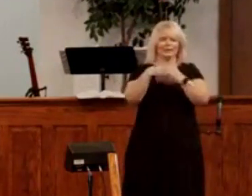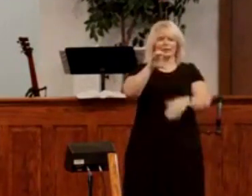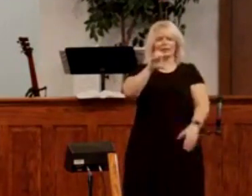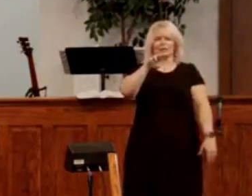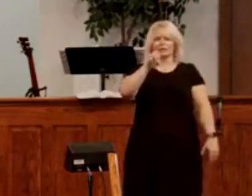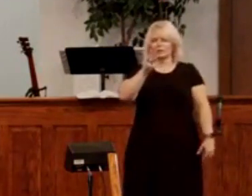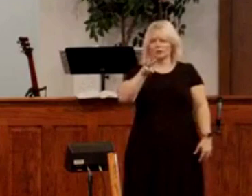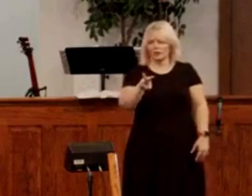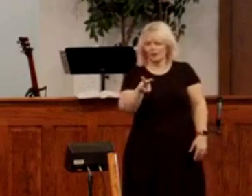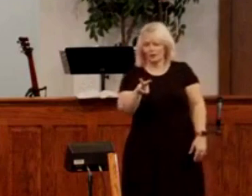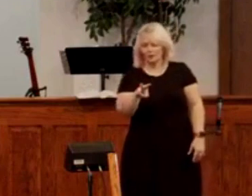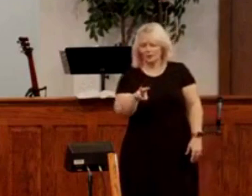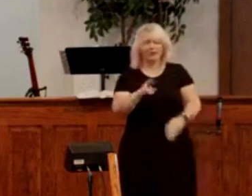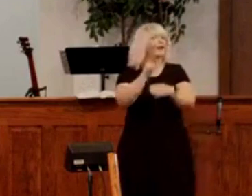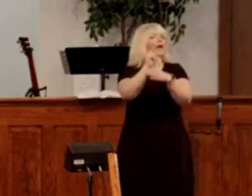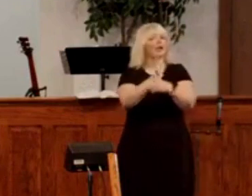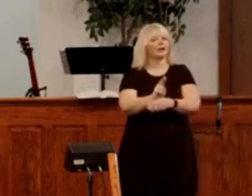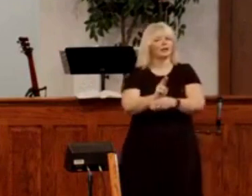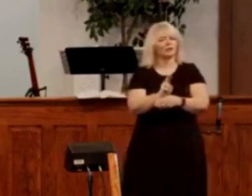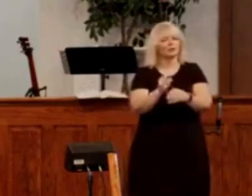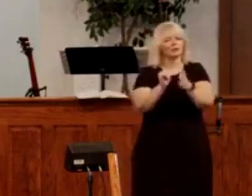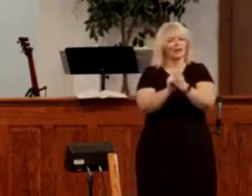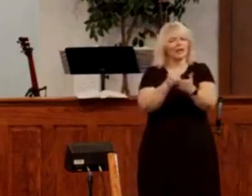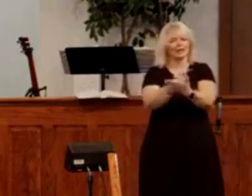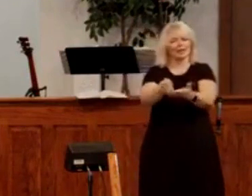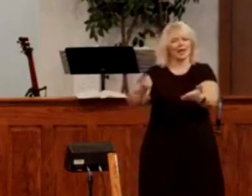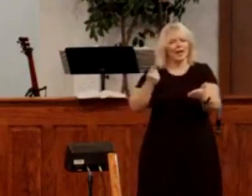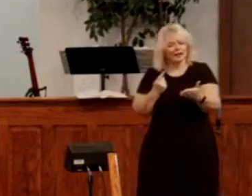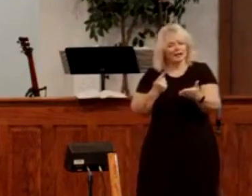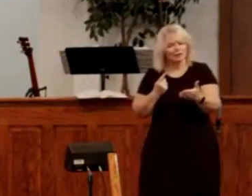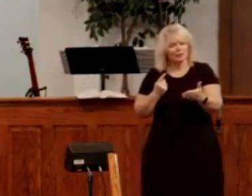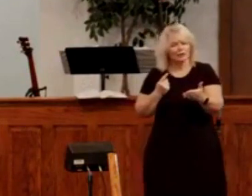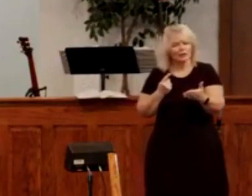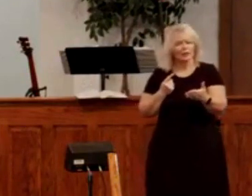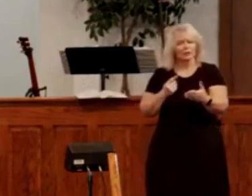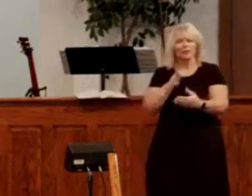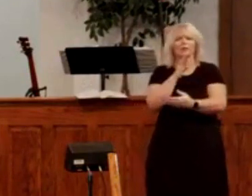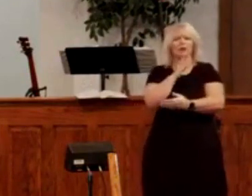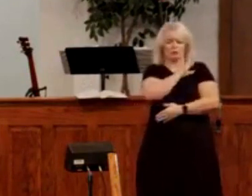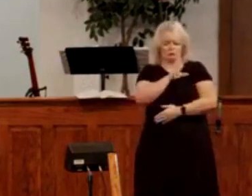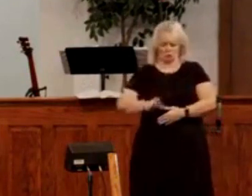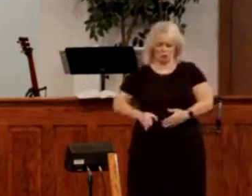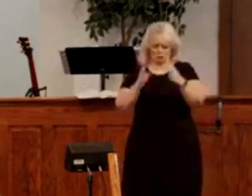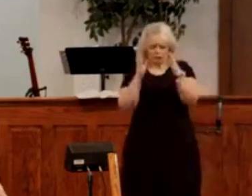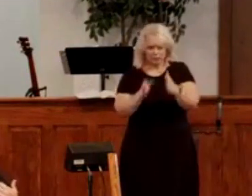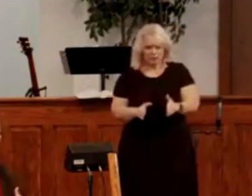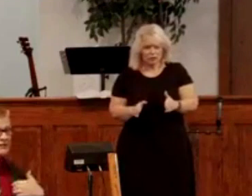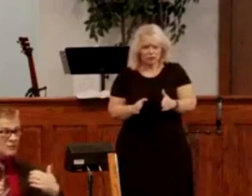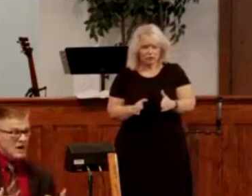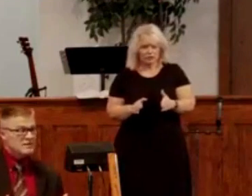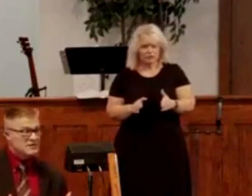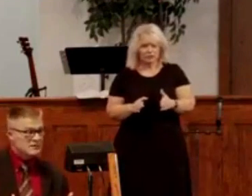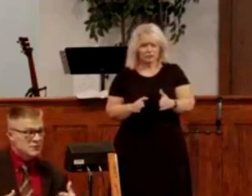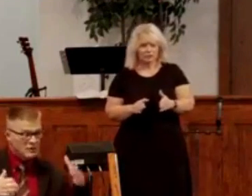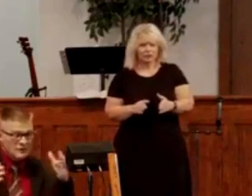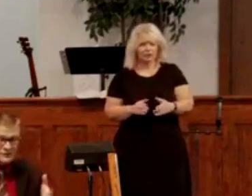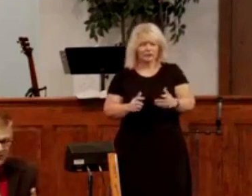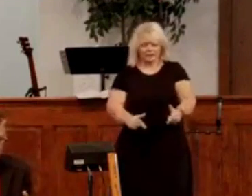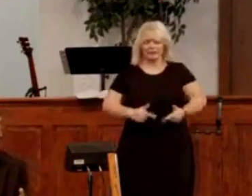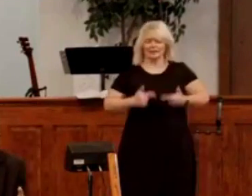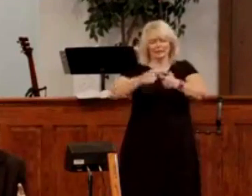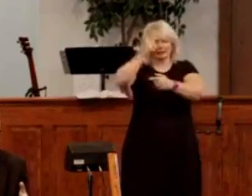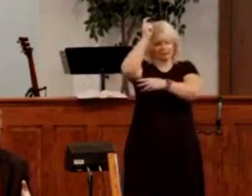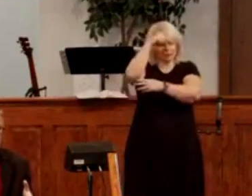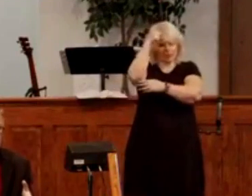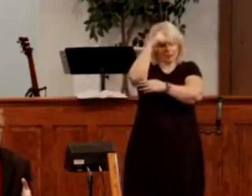brain. I could have used that last week because we talked that as Christians, we're supposed to live wisely. When we're living